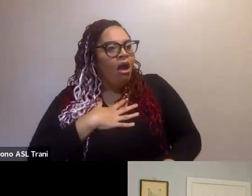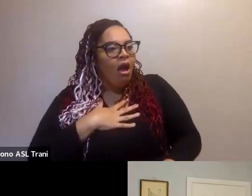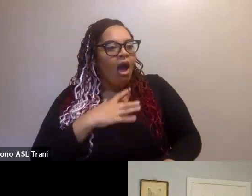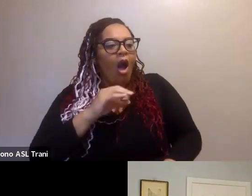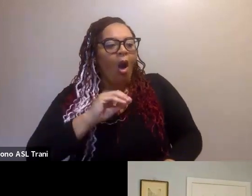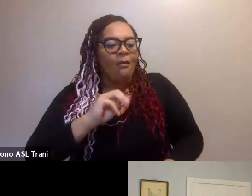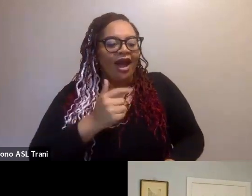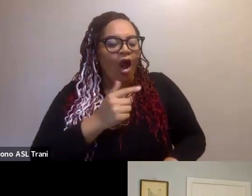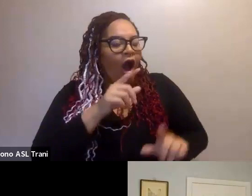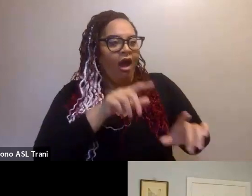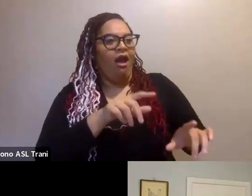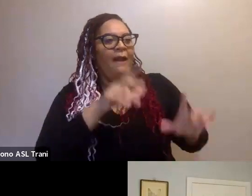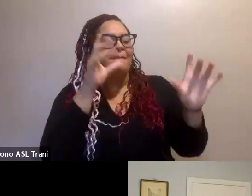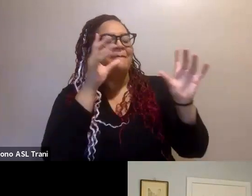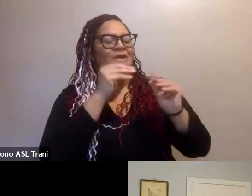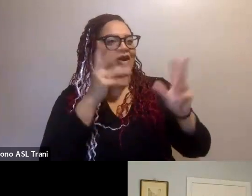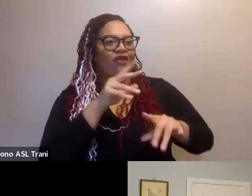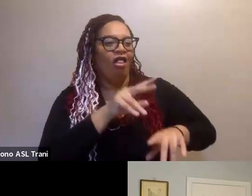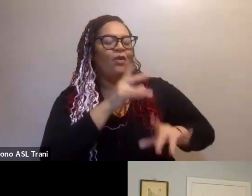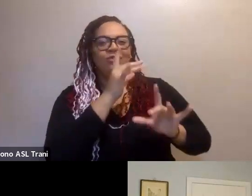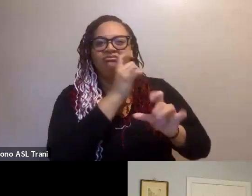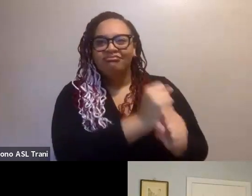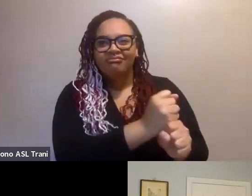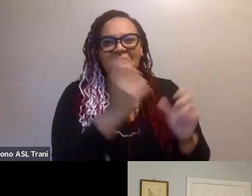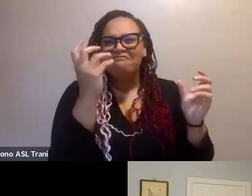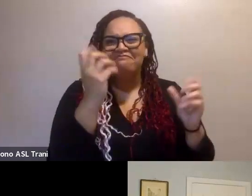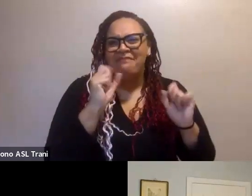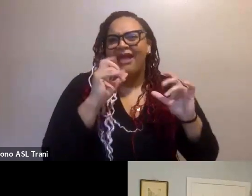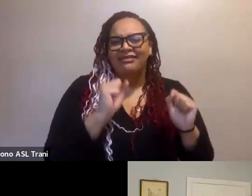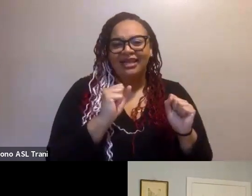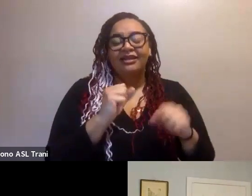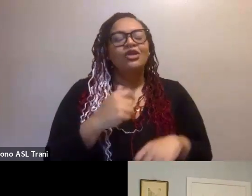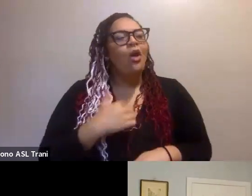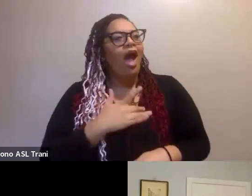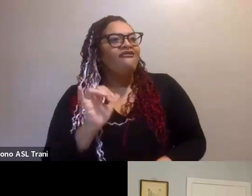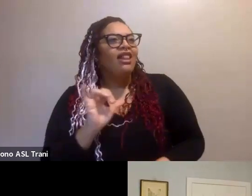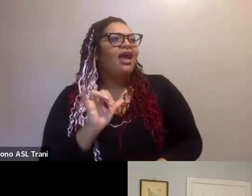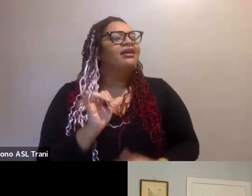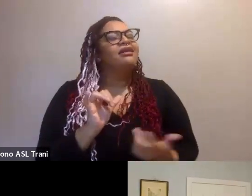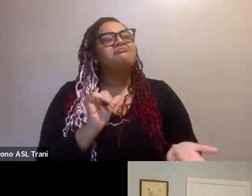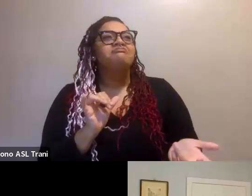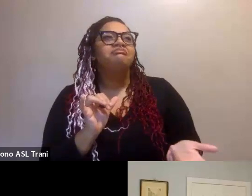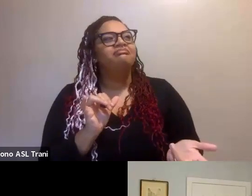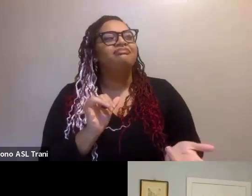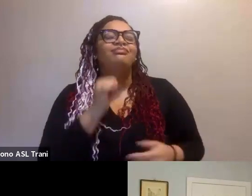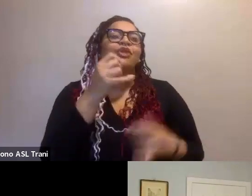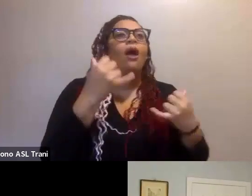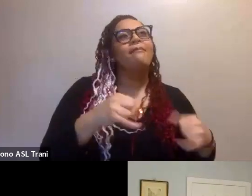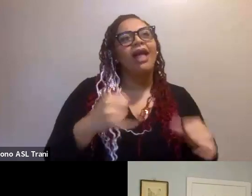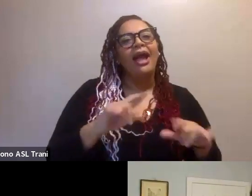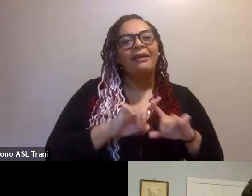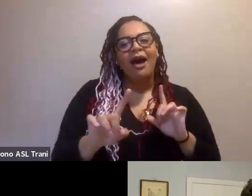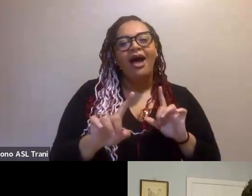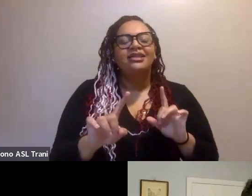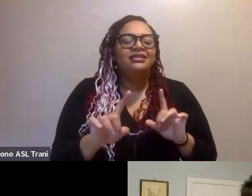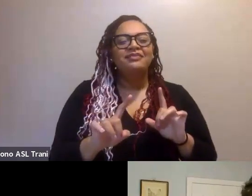we loved it. So, oh, you guys are so sweet. This is sort of like, I feel like you're claiming, or you're not claiming.